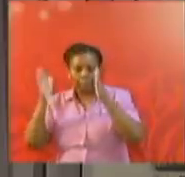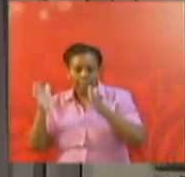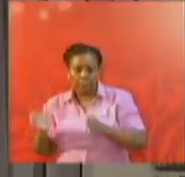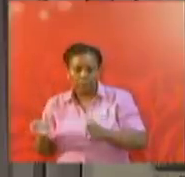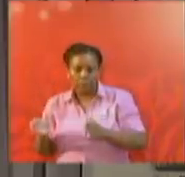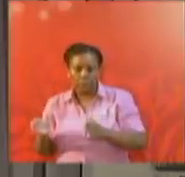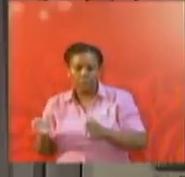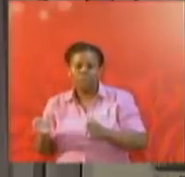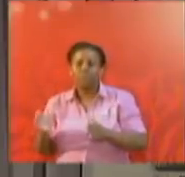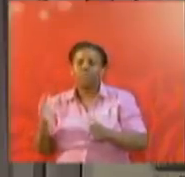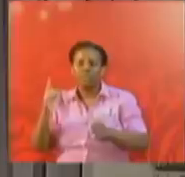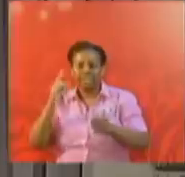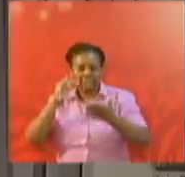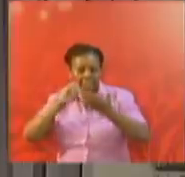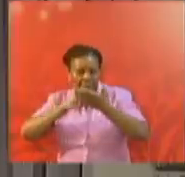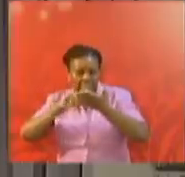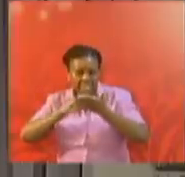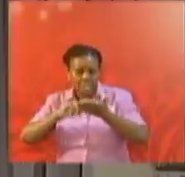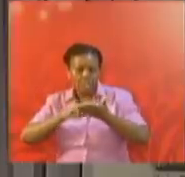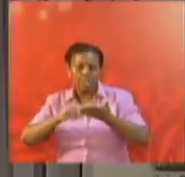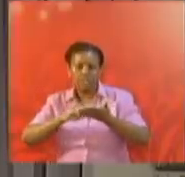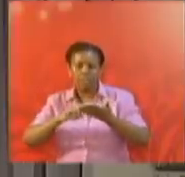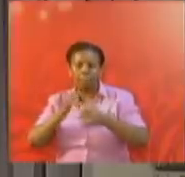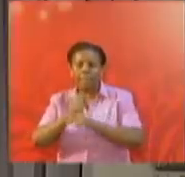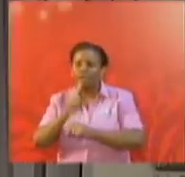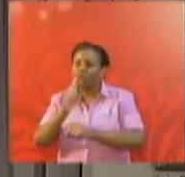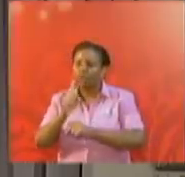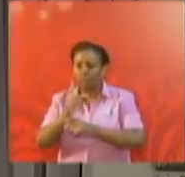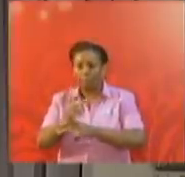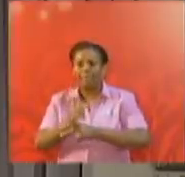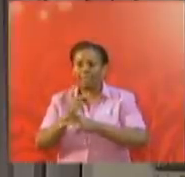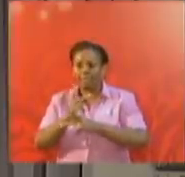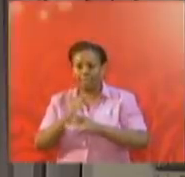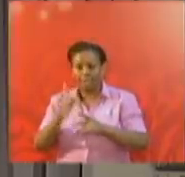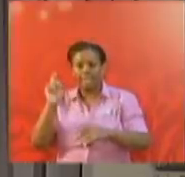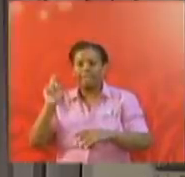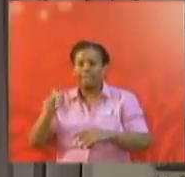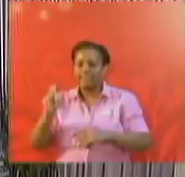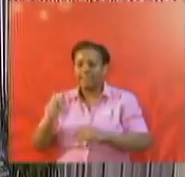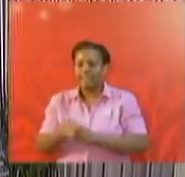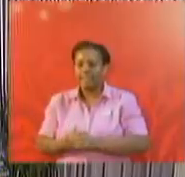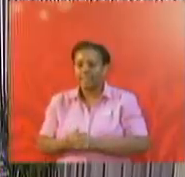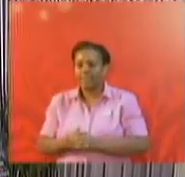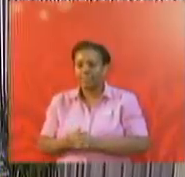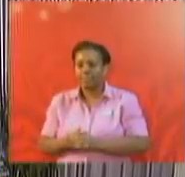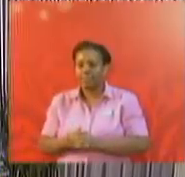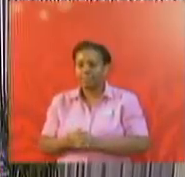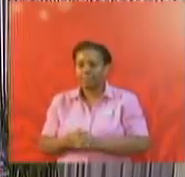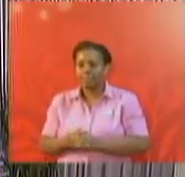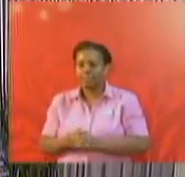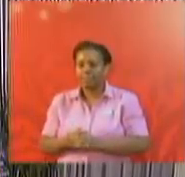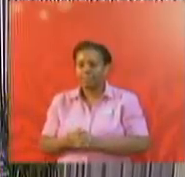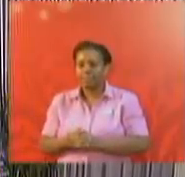gets the care and attention she deserves. Don't sit on it. Send it to us as soon as you have it. Thank you very much. Minister, if I may just Sure. tag on to